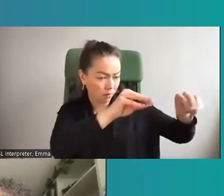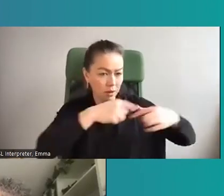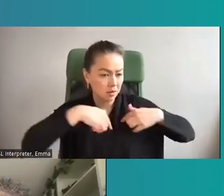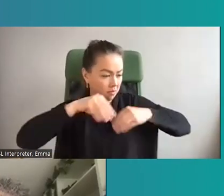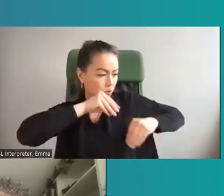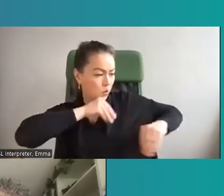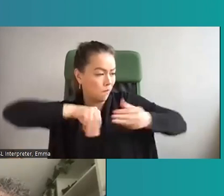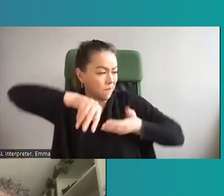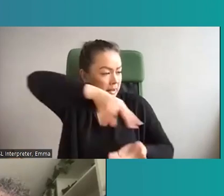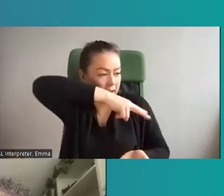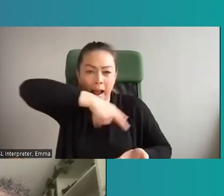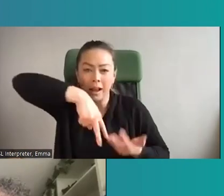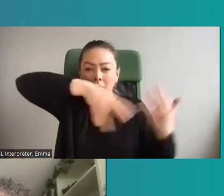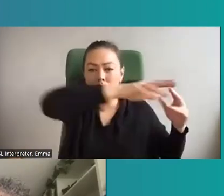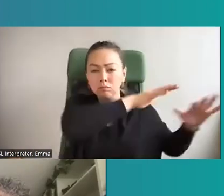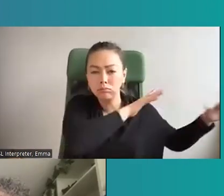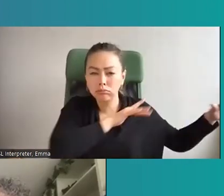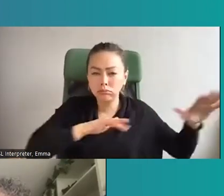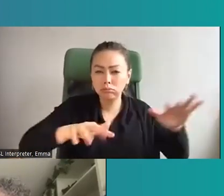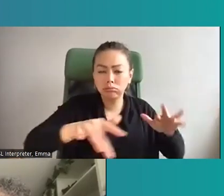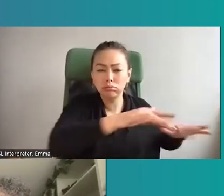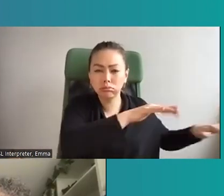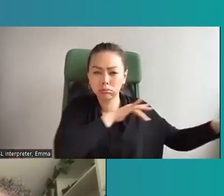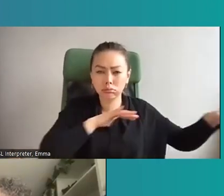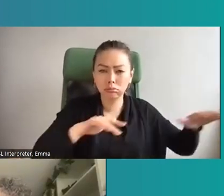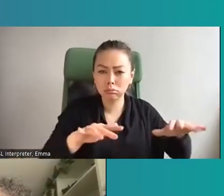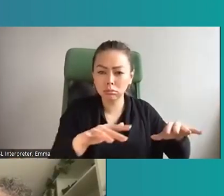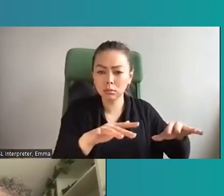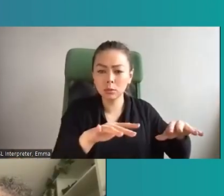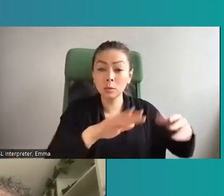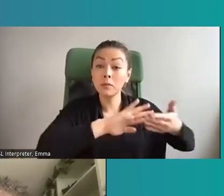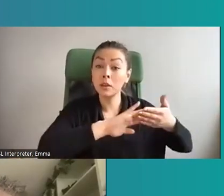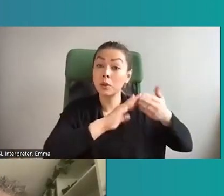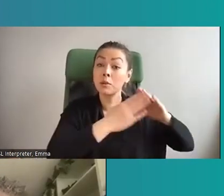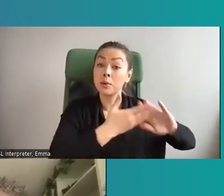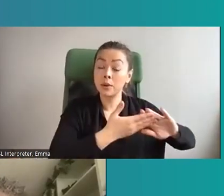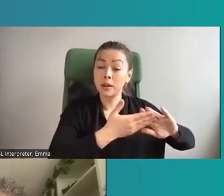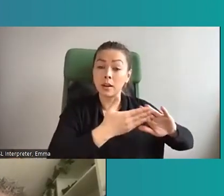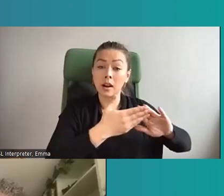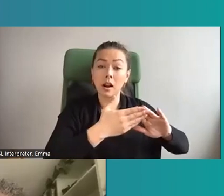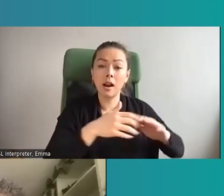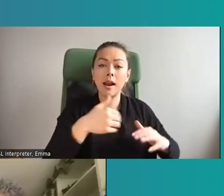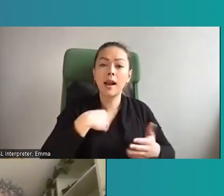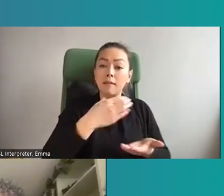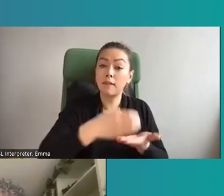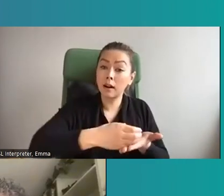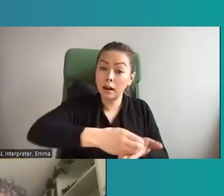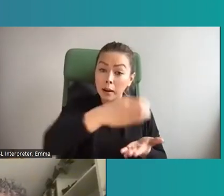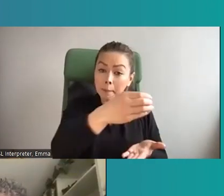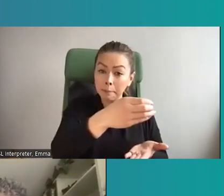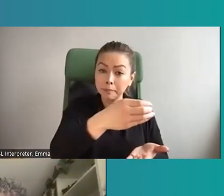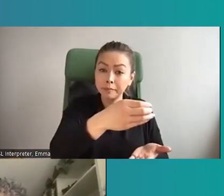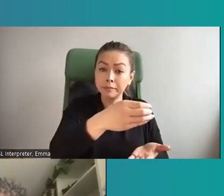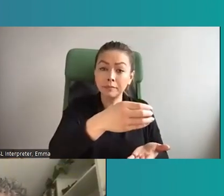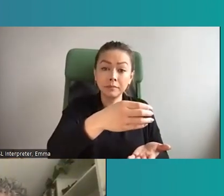dance. And then we, you know, everybody takes, brings a cupful or a half a cupful of berries because